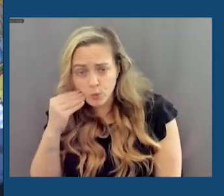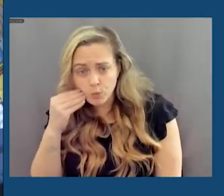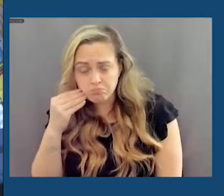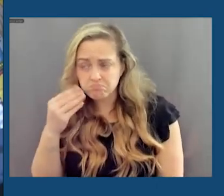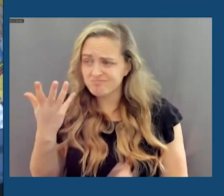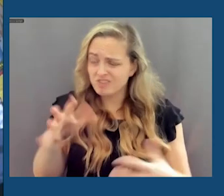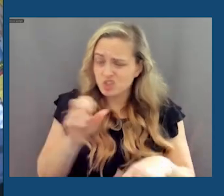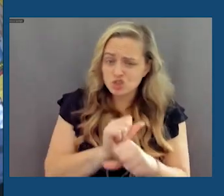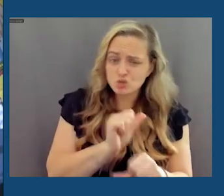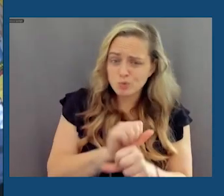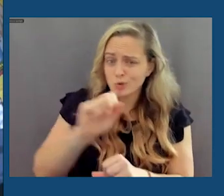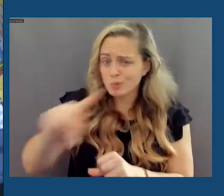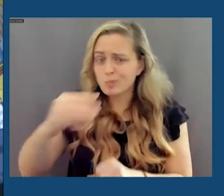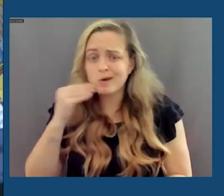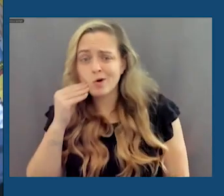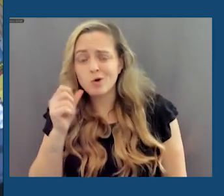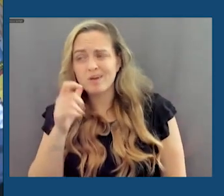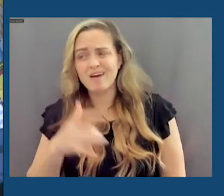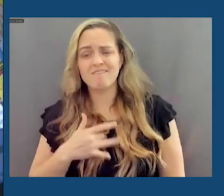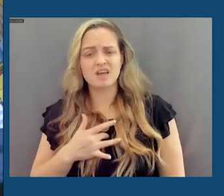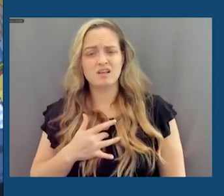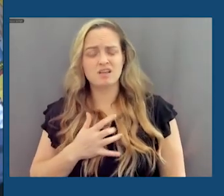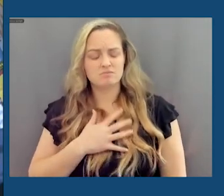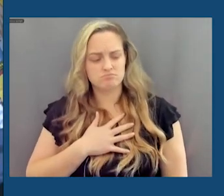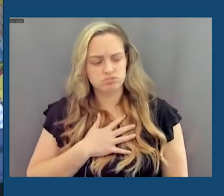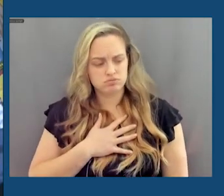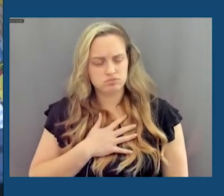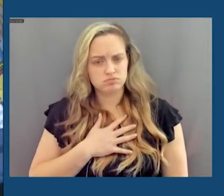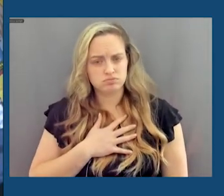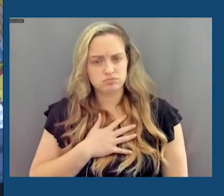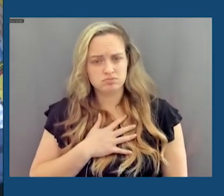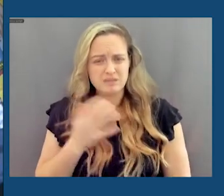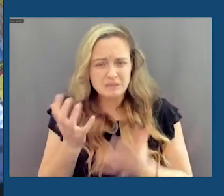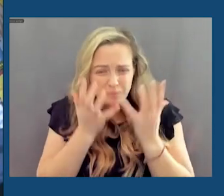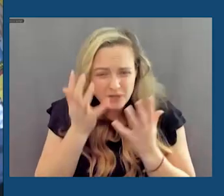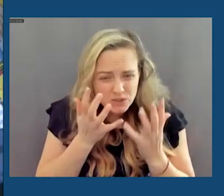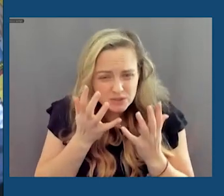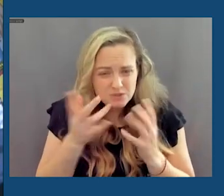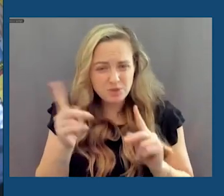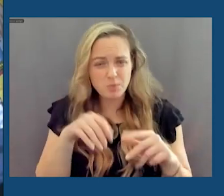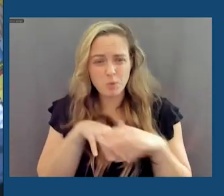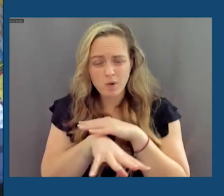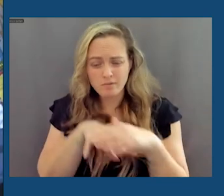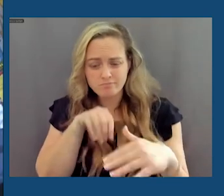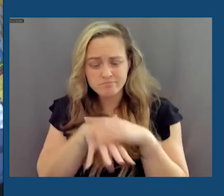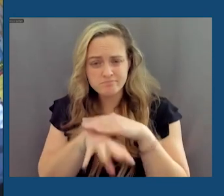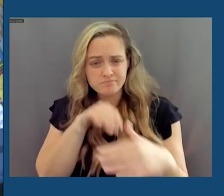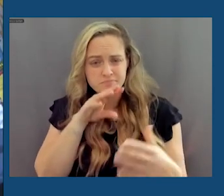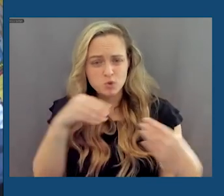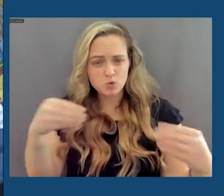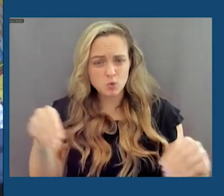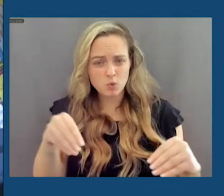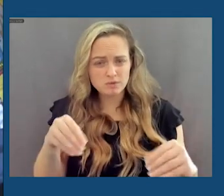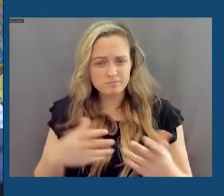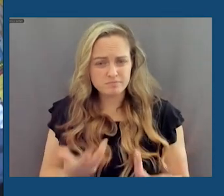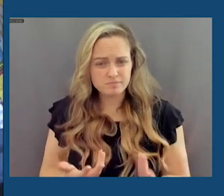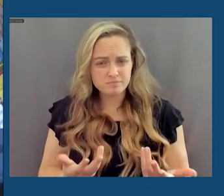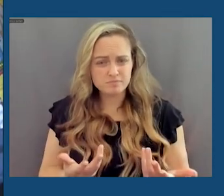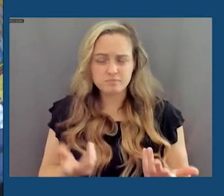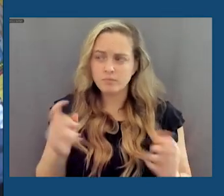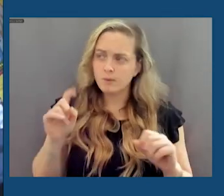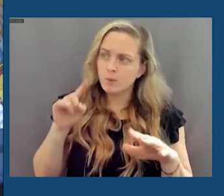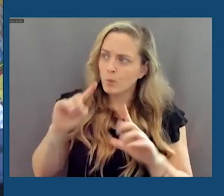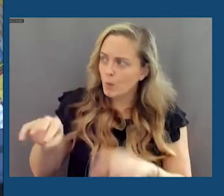day without feeling humbled or humiliated because people are walking in and out of their stores. Should be able to go home